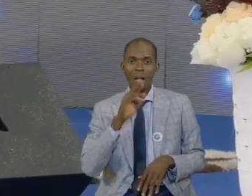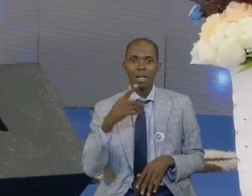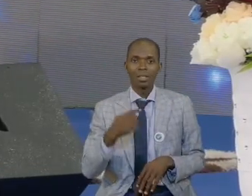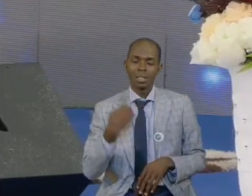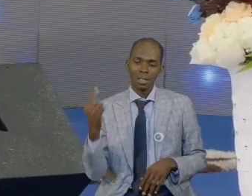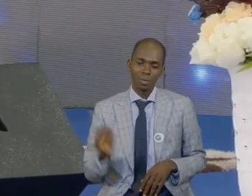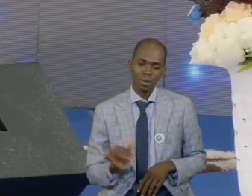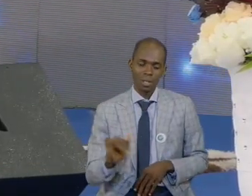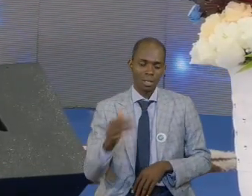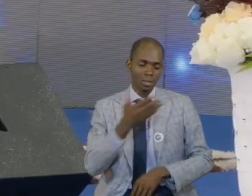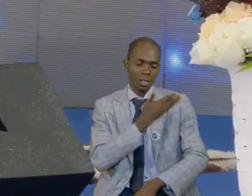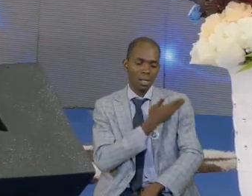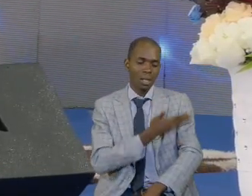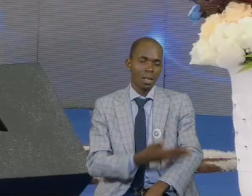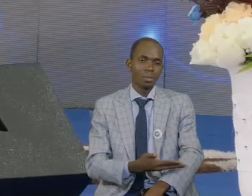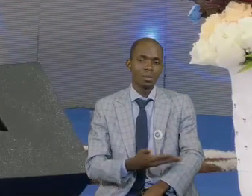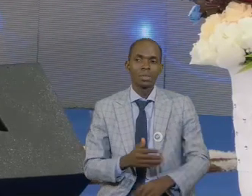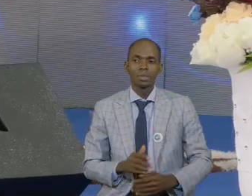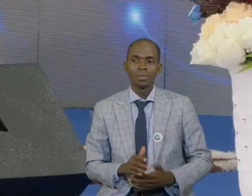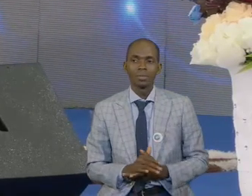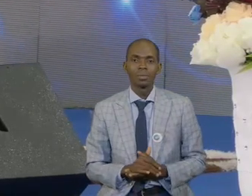everlasting arms.